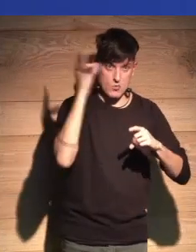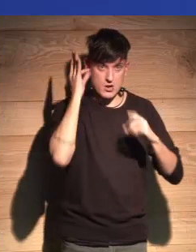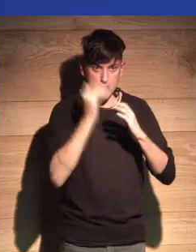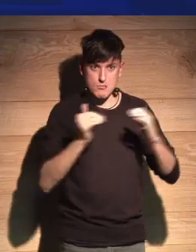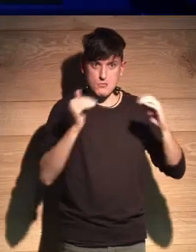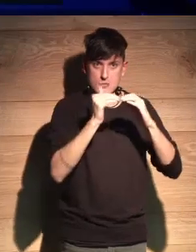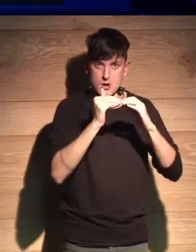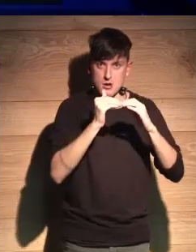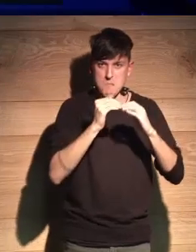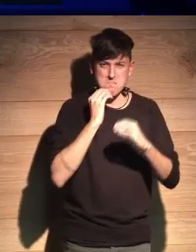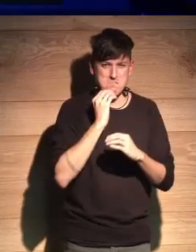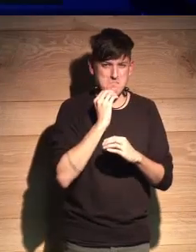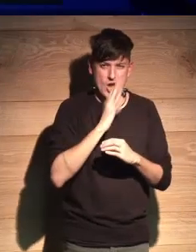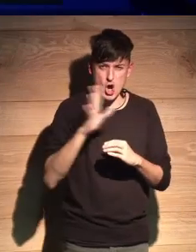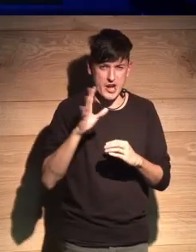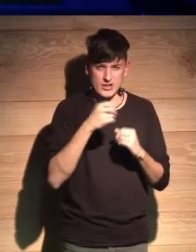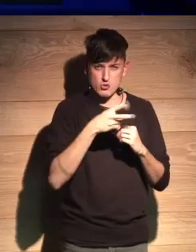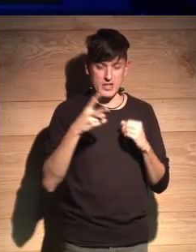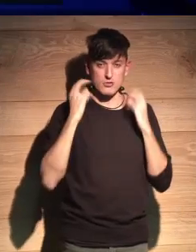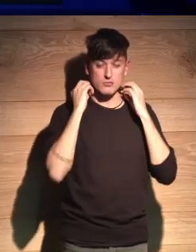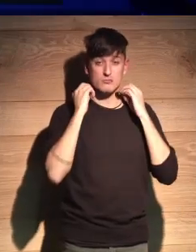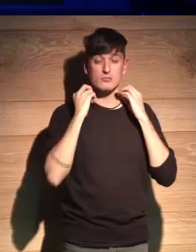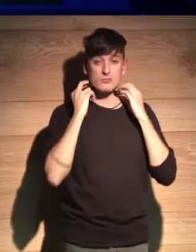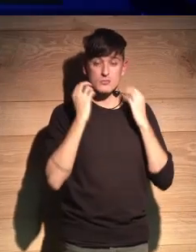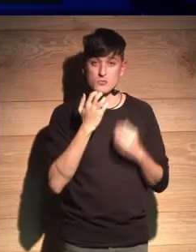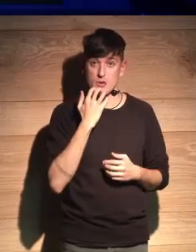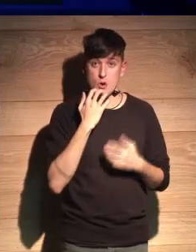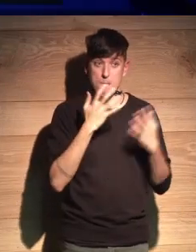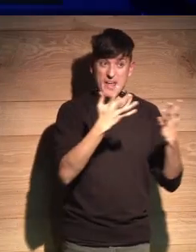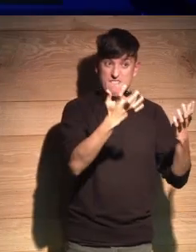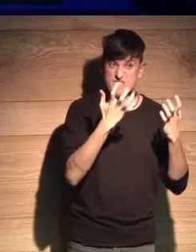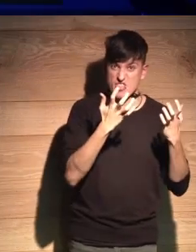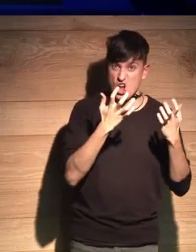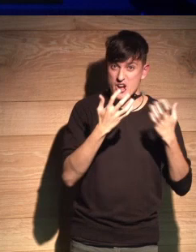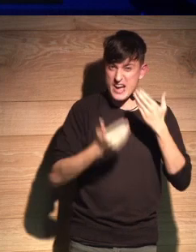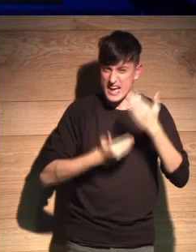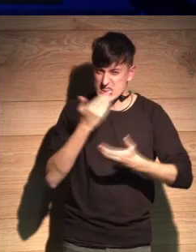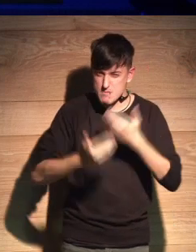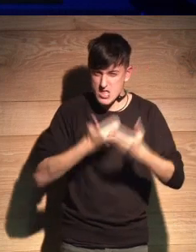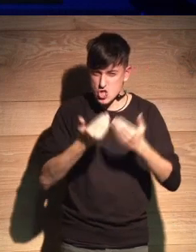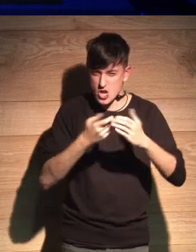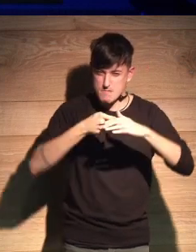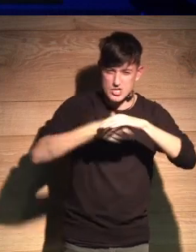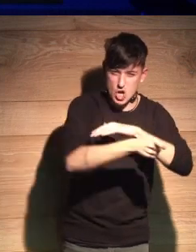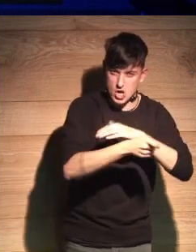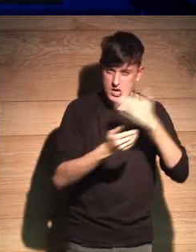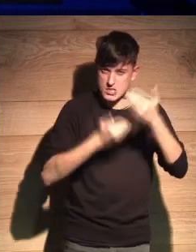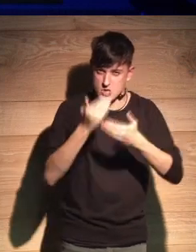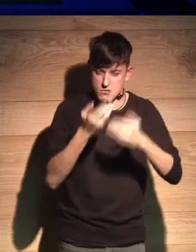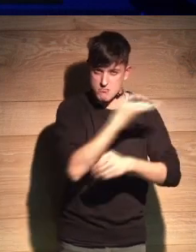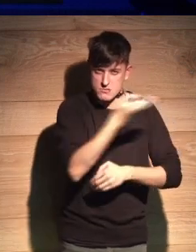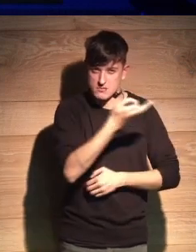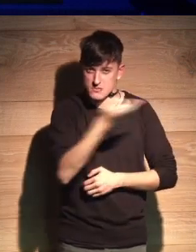of directors are more successful in economic terms, for example, profitability and return on